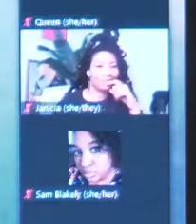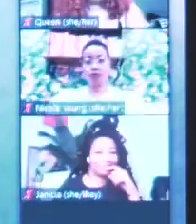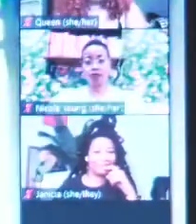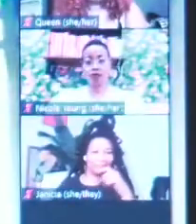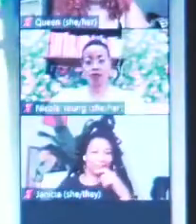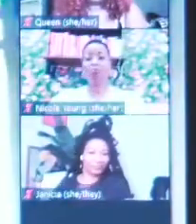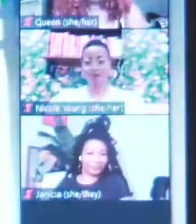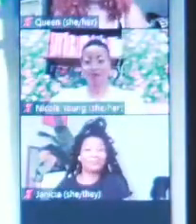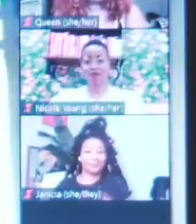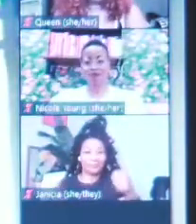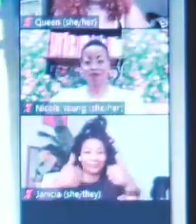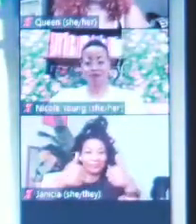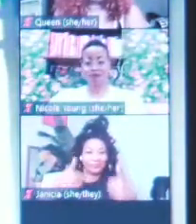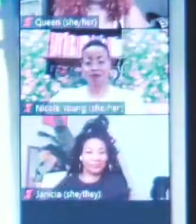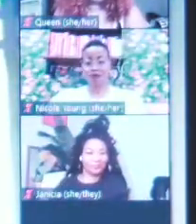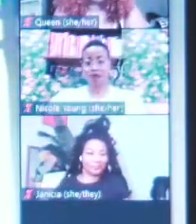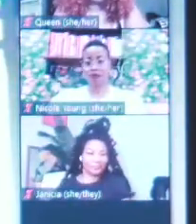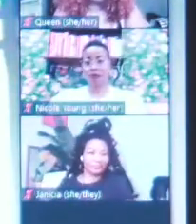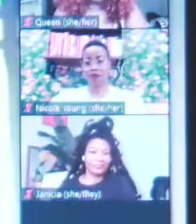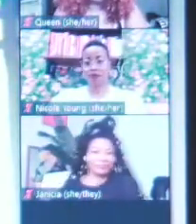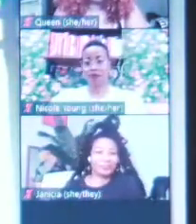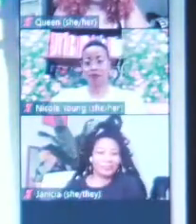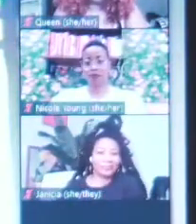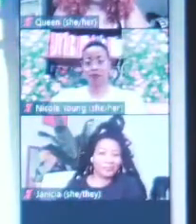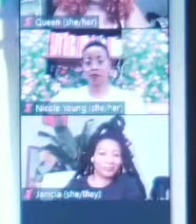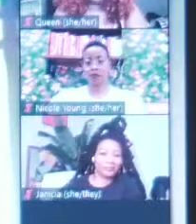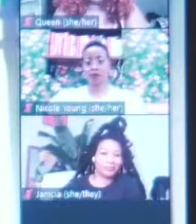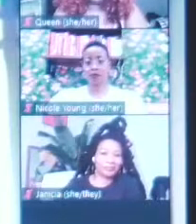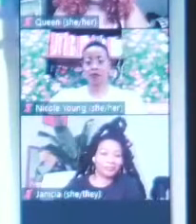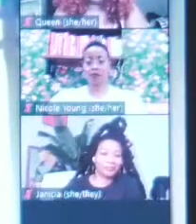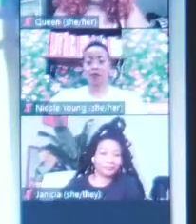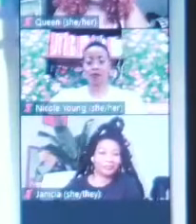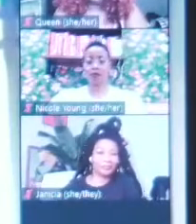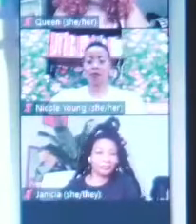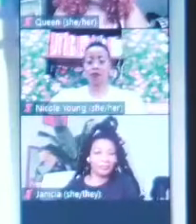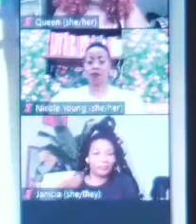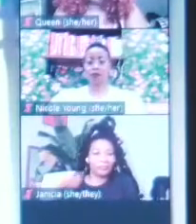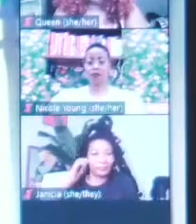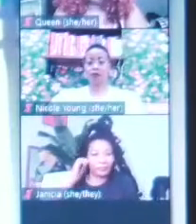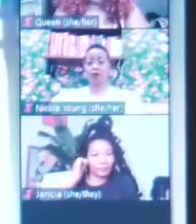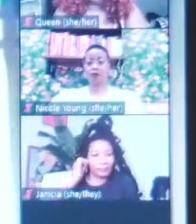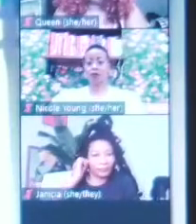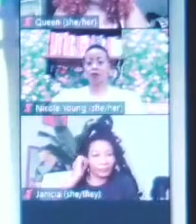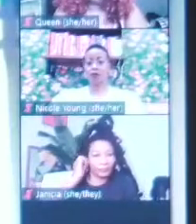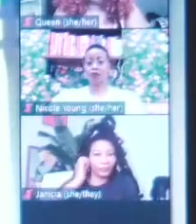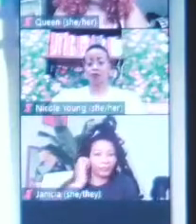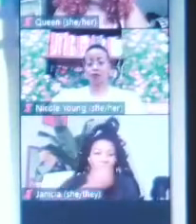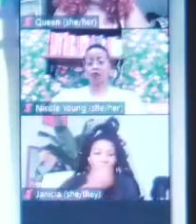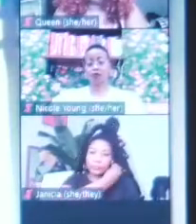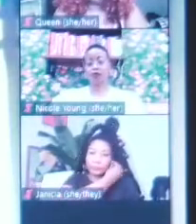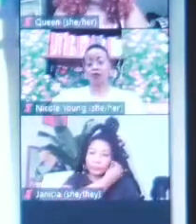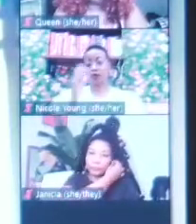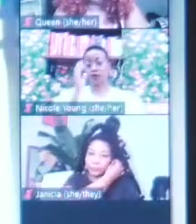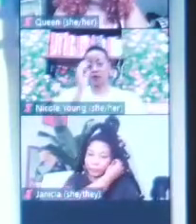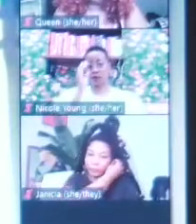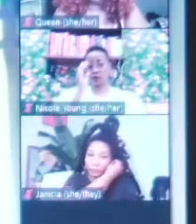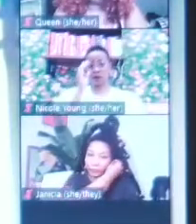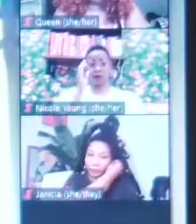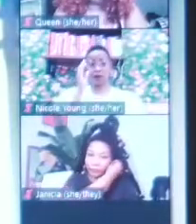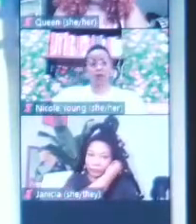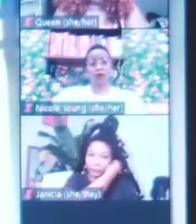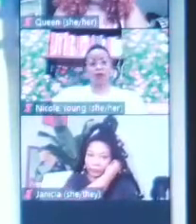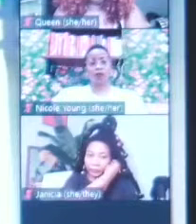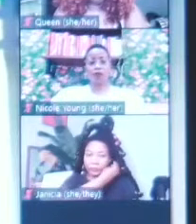Can you hear me now? Yes. Okay, perfect. So for me, it was definitely in my professional life. When I was a